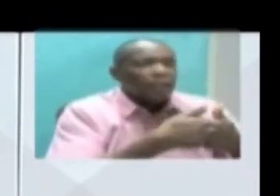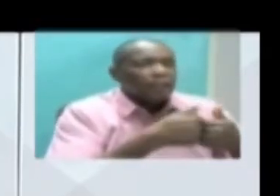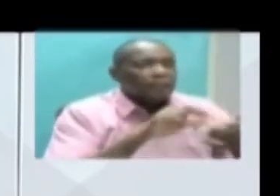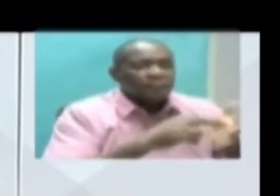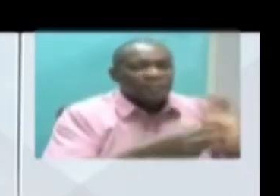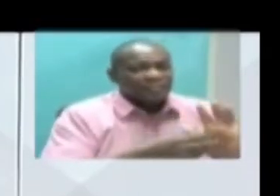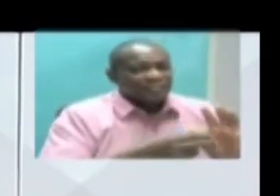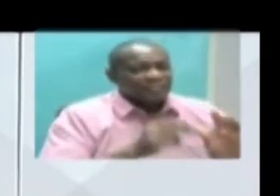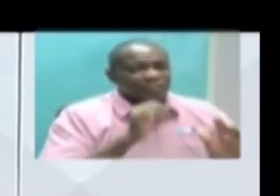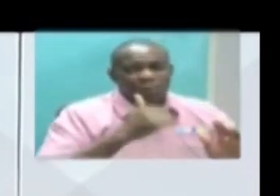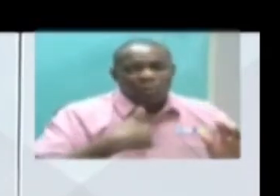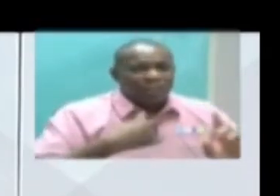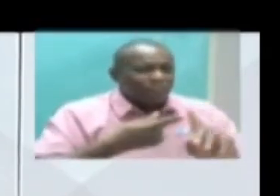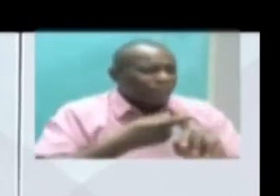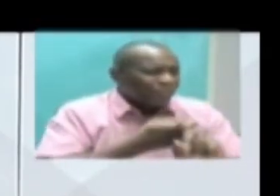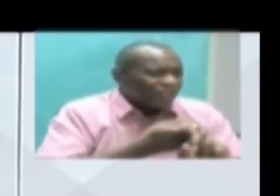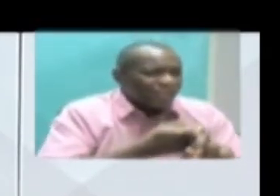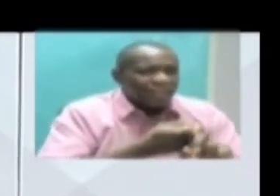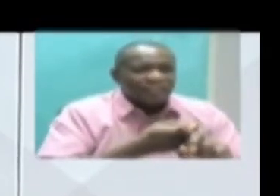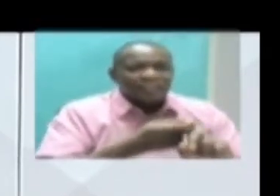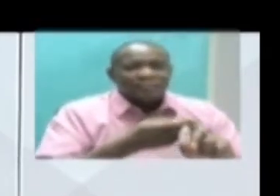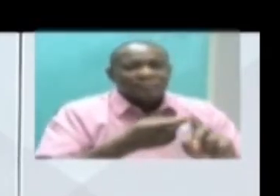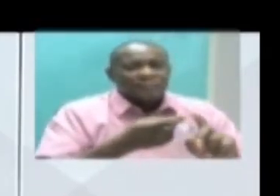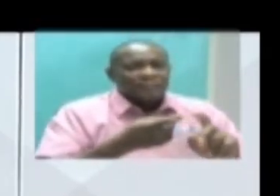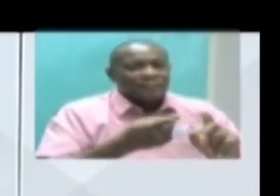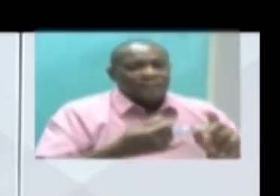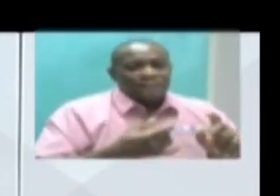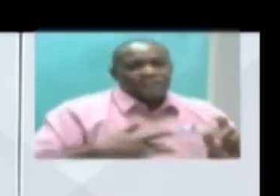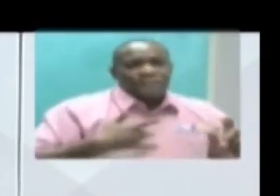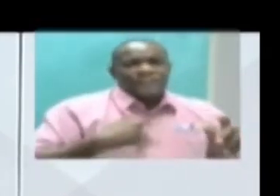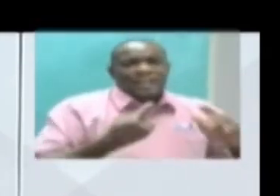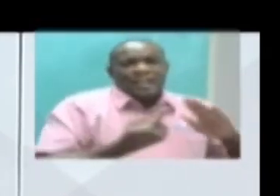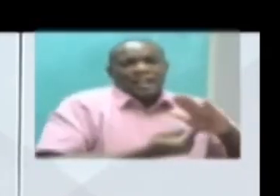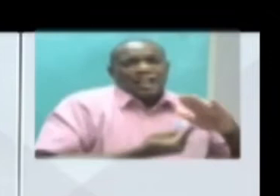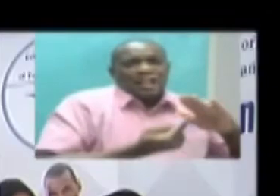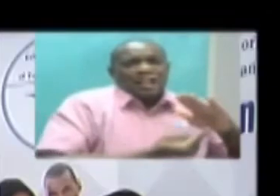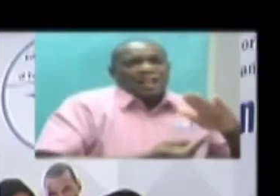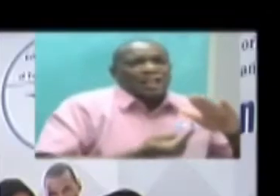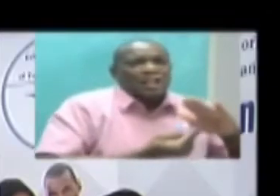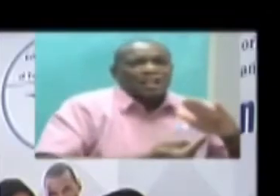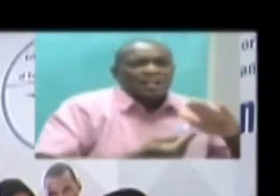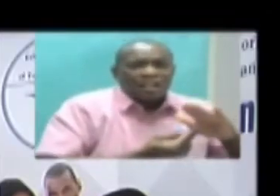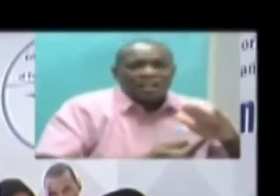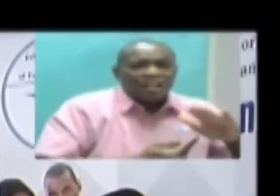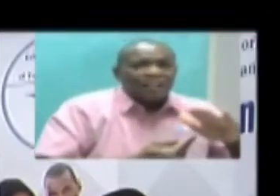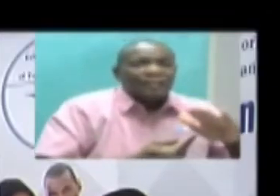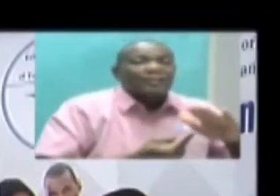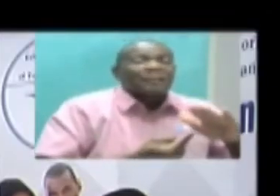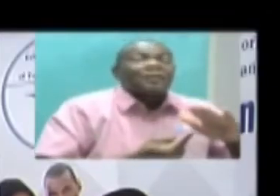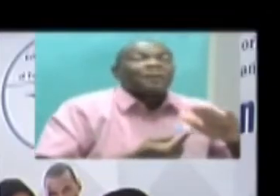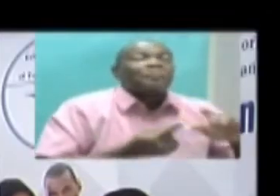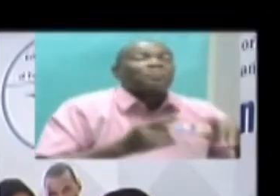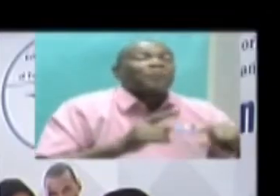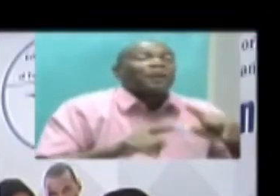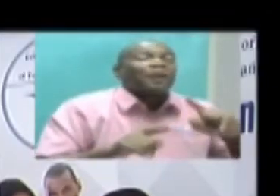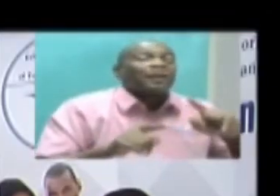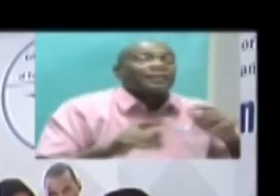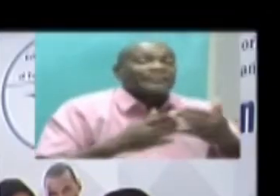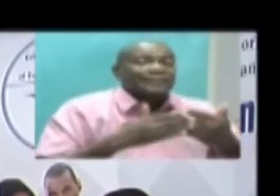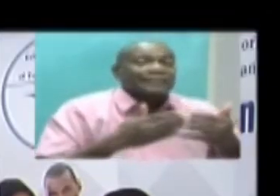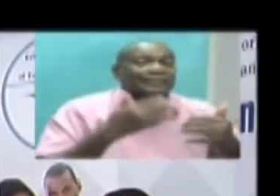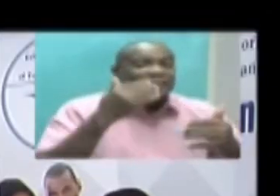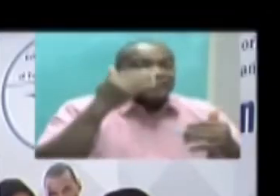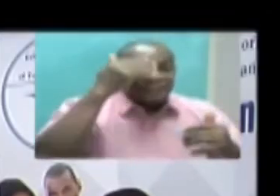they add all the friends. They take in all the requests. Now, the downside to that is you forget. You forget that you had Daniel 3 years